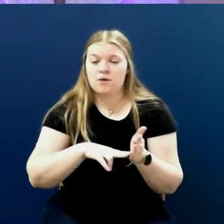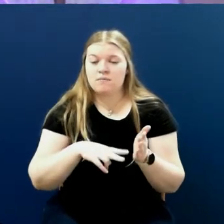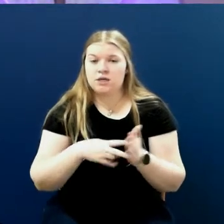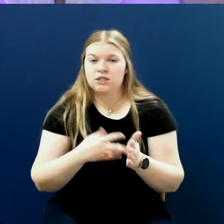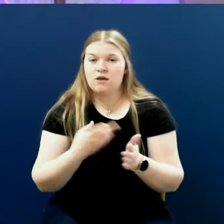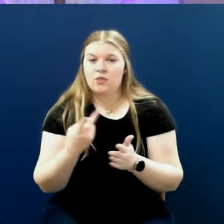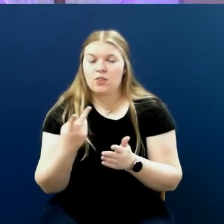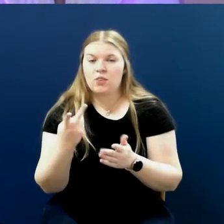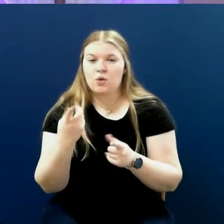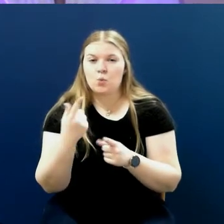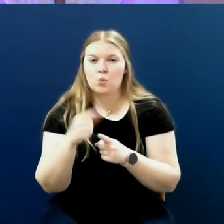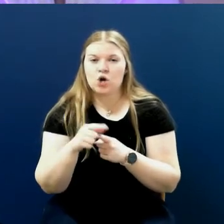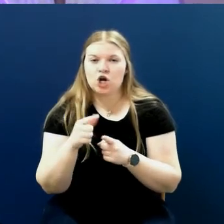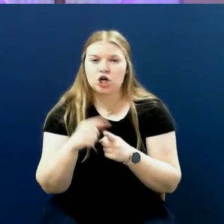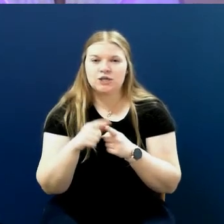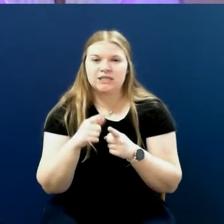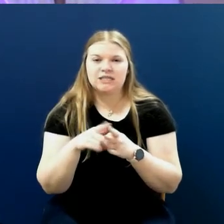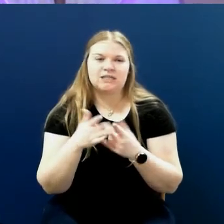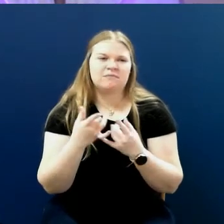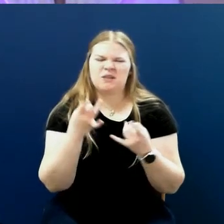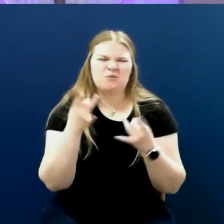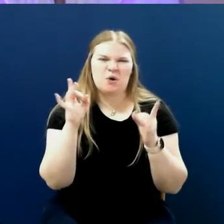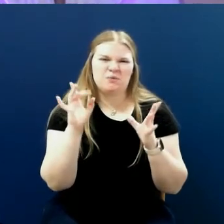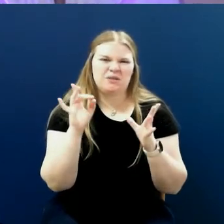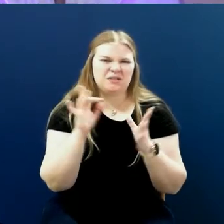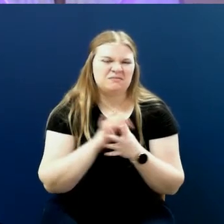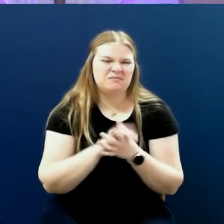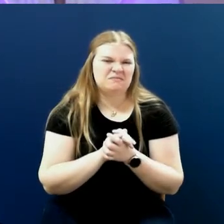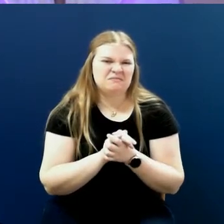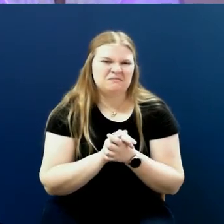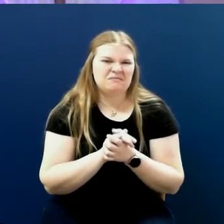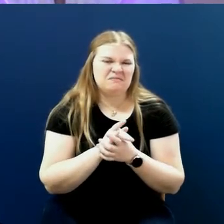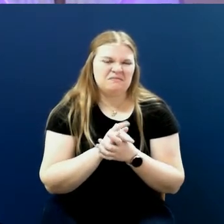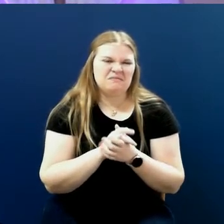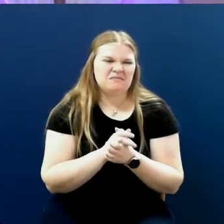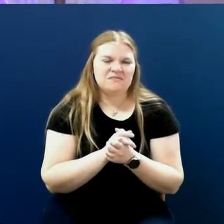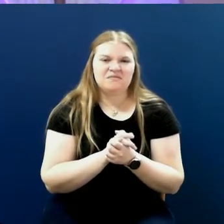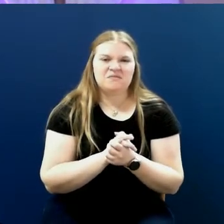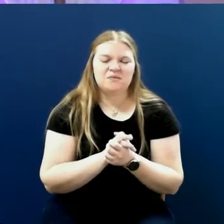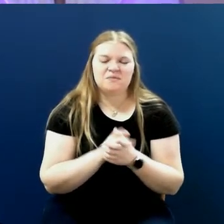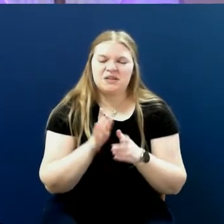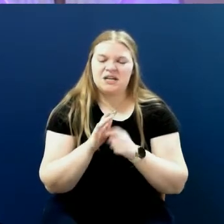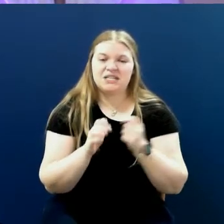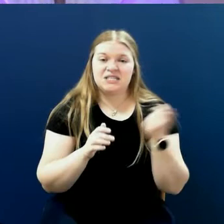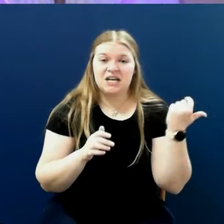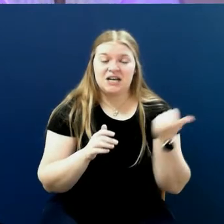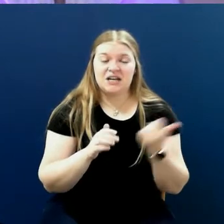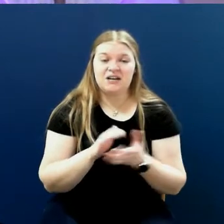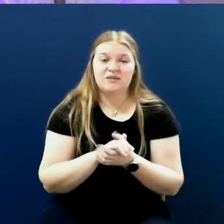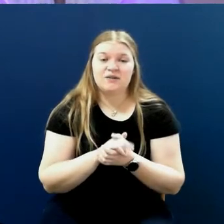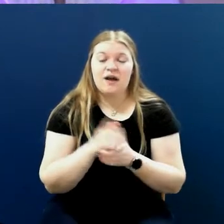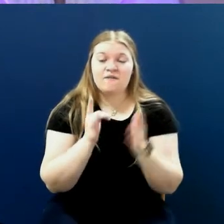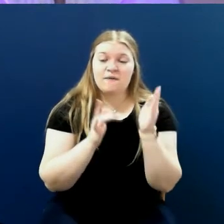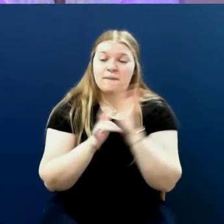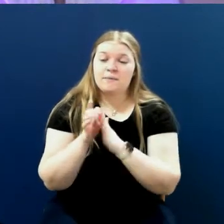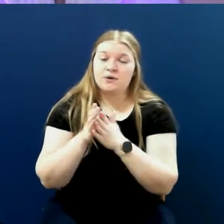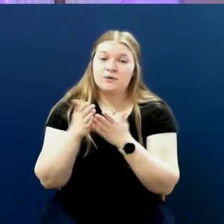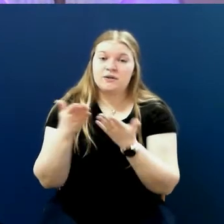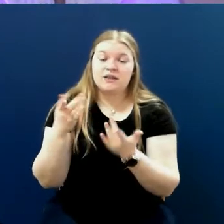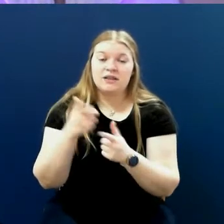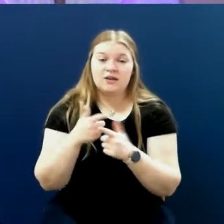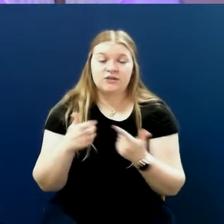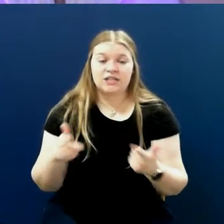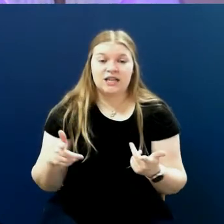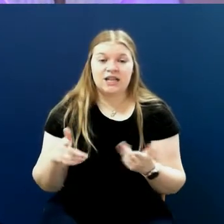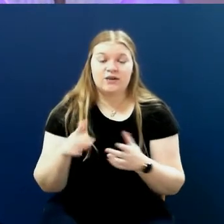something just gross. And we're to put that aside because we're to have biblical language or the language of Christ.